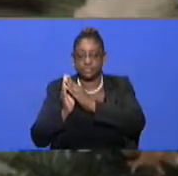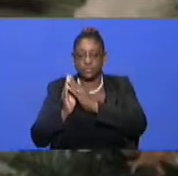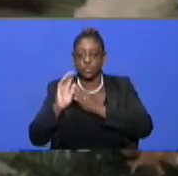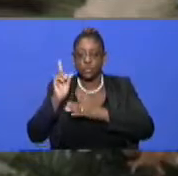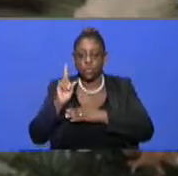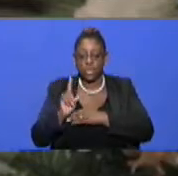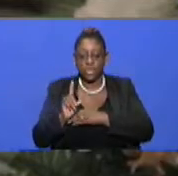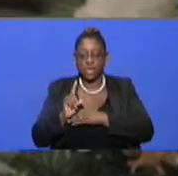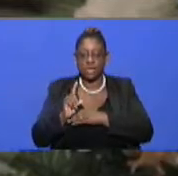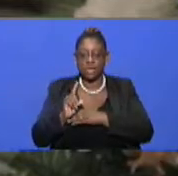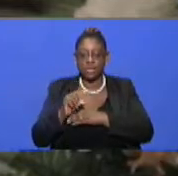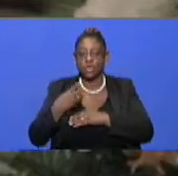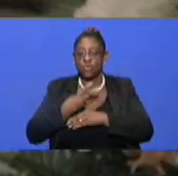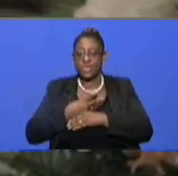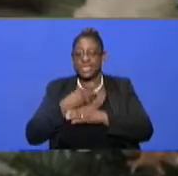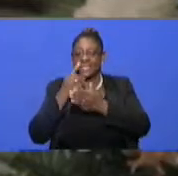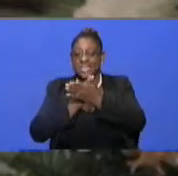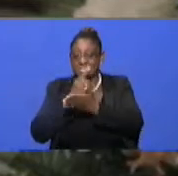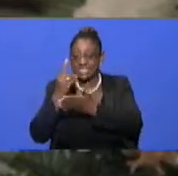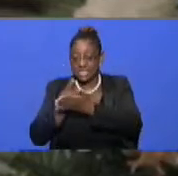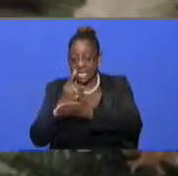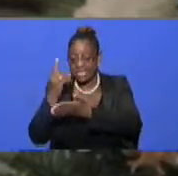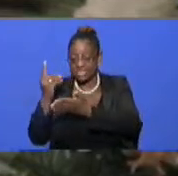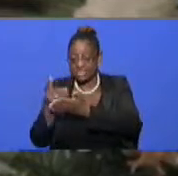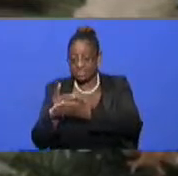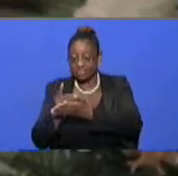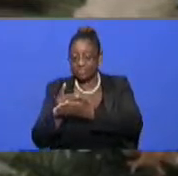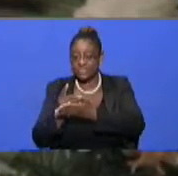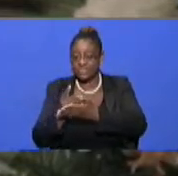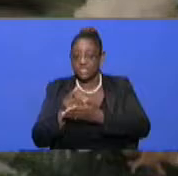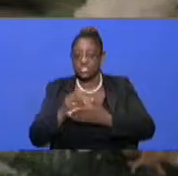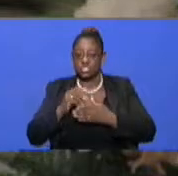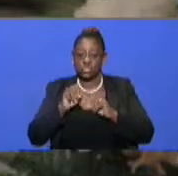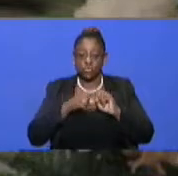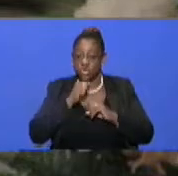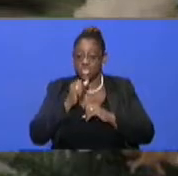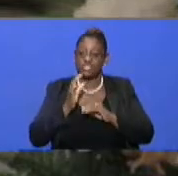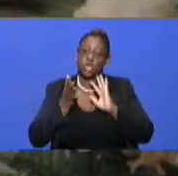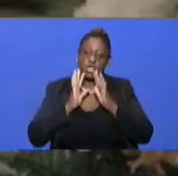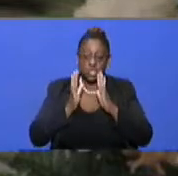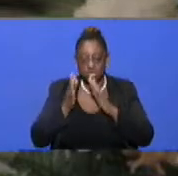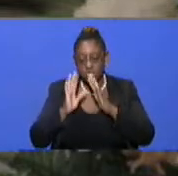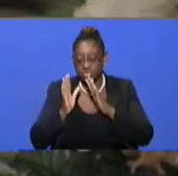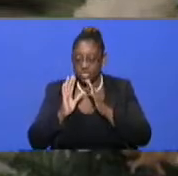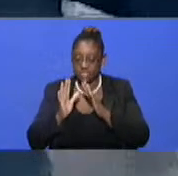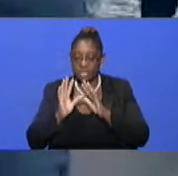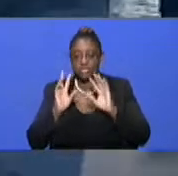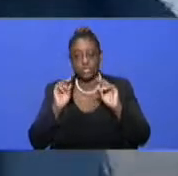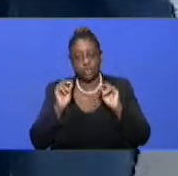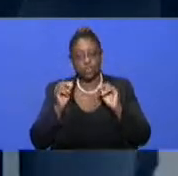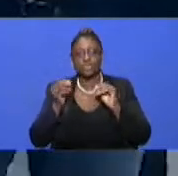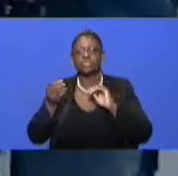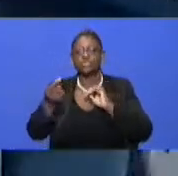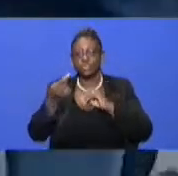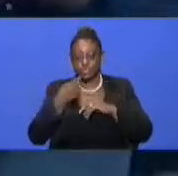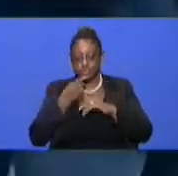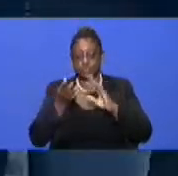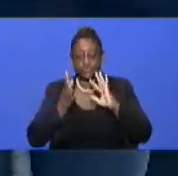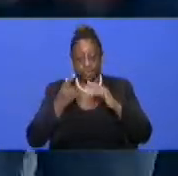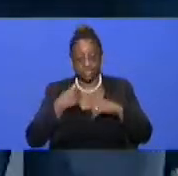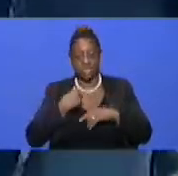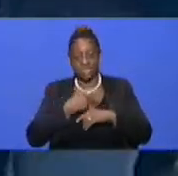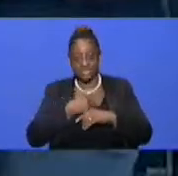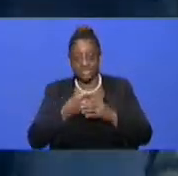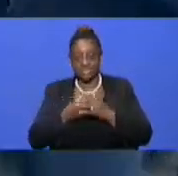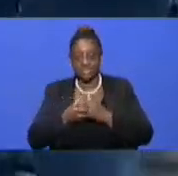to have you as participants. So we're not just presenting options and you're on the outside looking in. Acknowledging a new airport